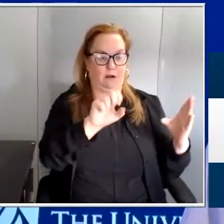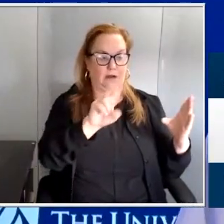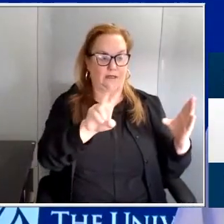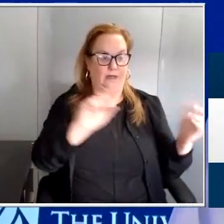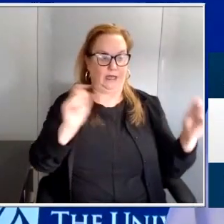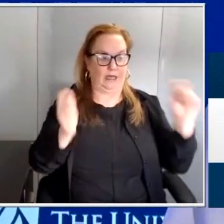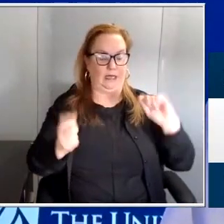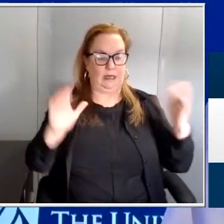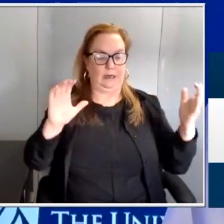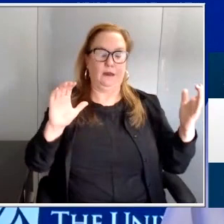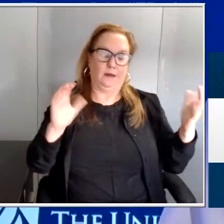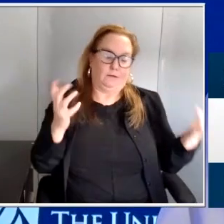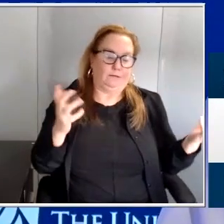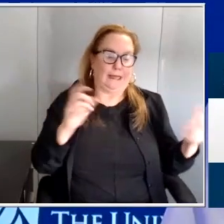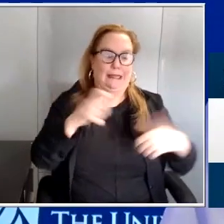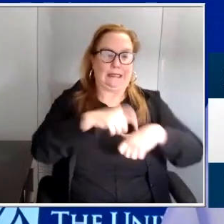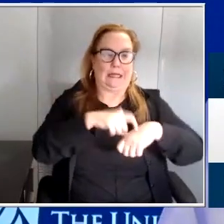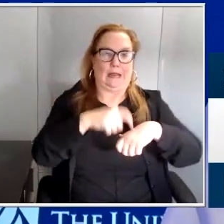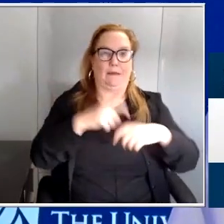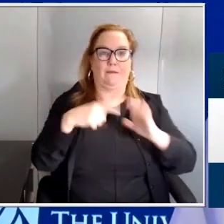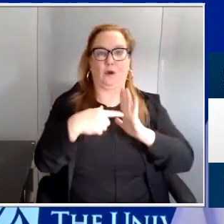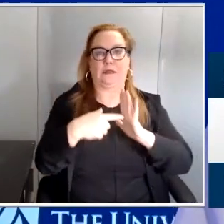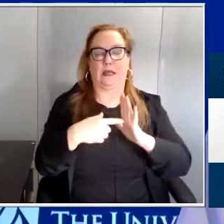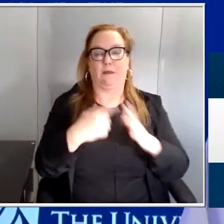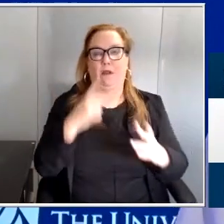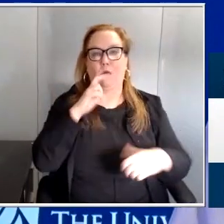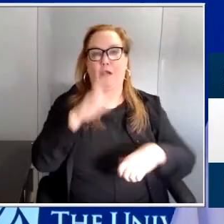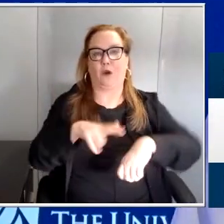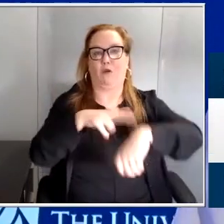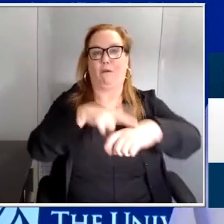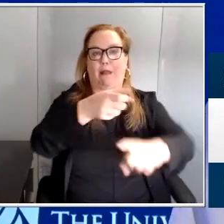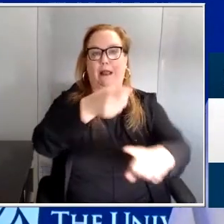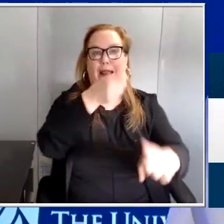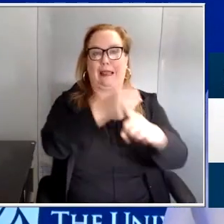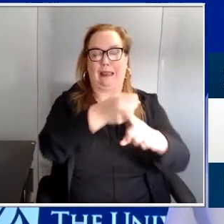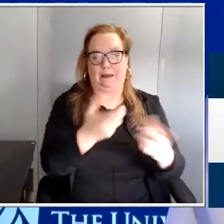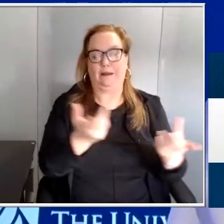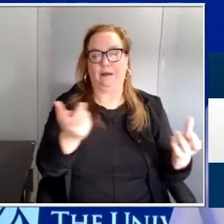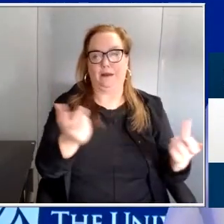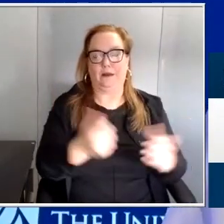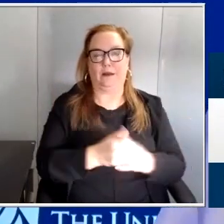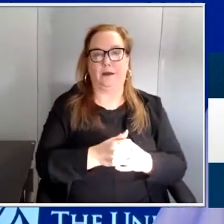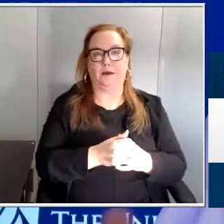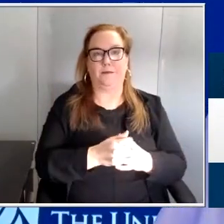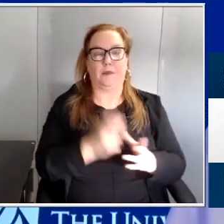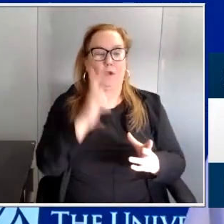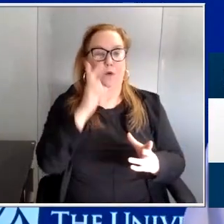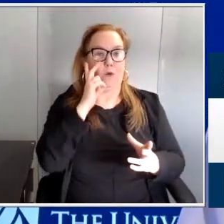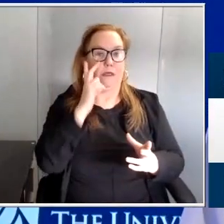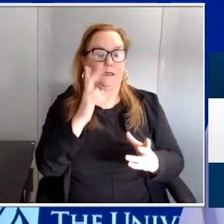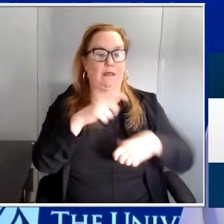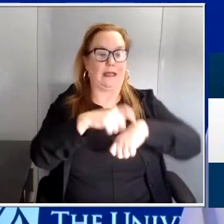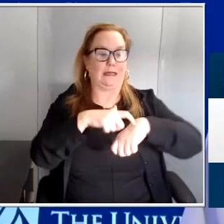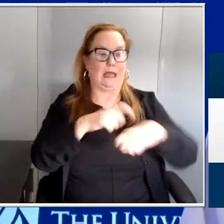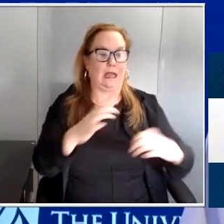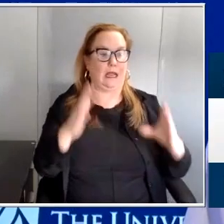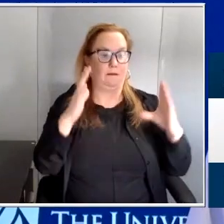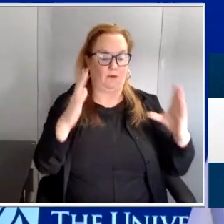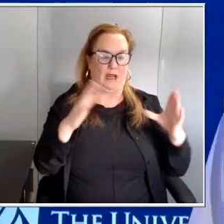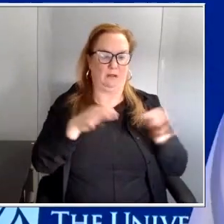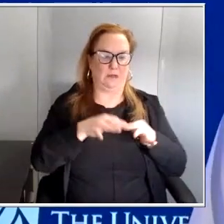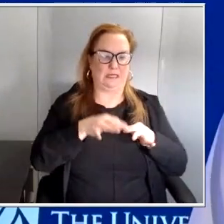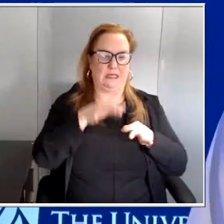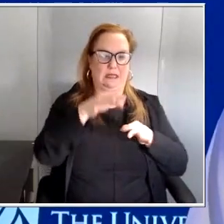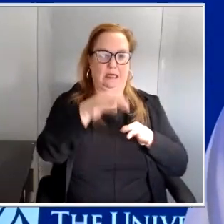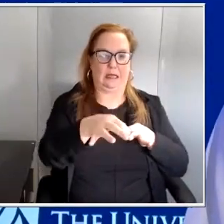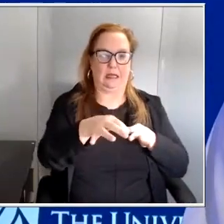opposed, for example, when it would normally hit or strike a population, we saw that time frame was delayed. So I think the